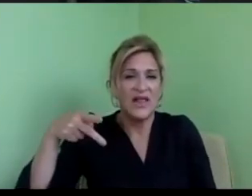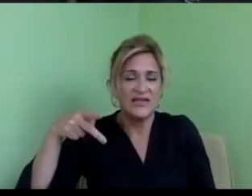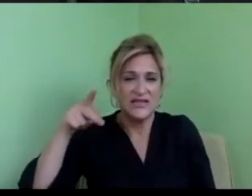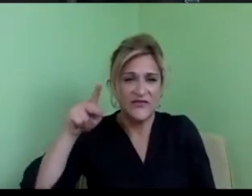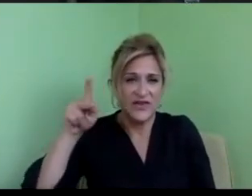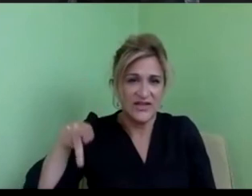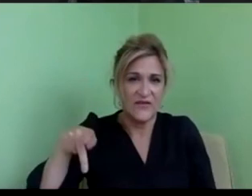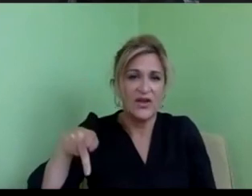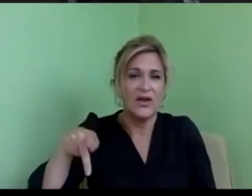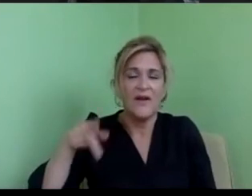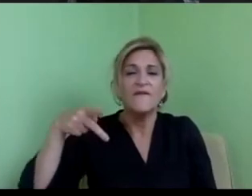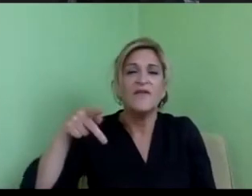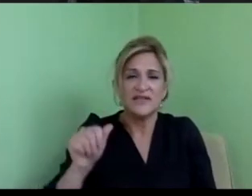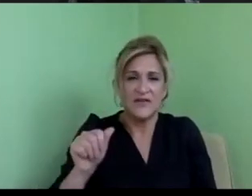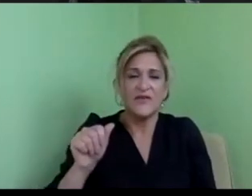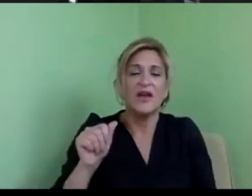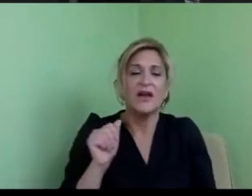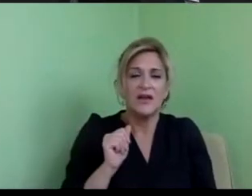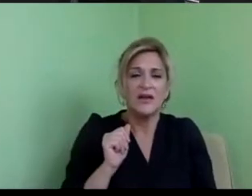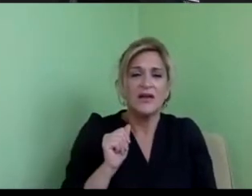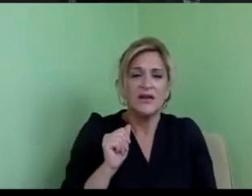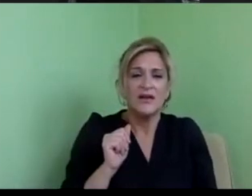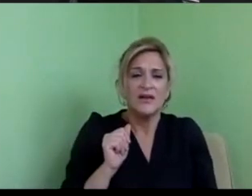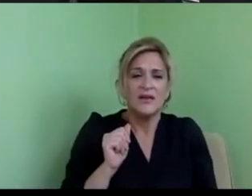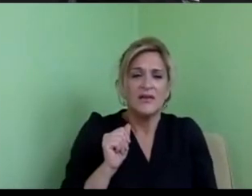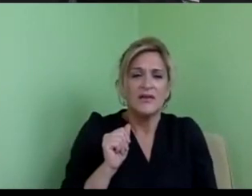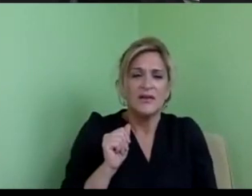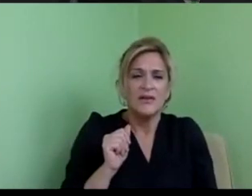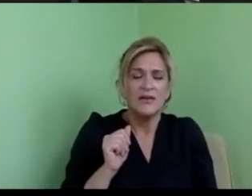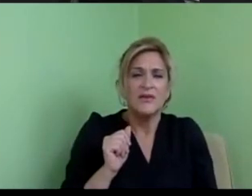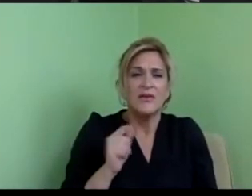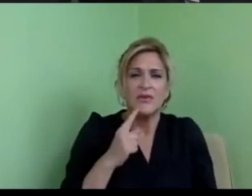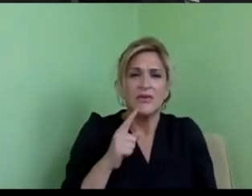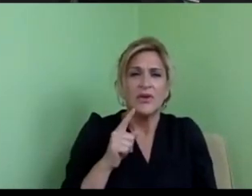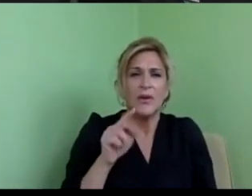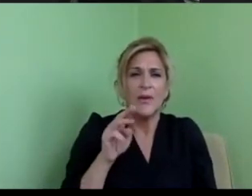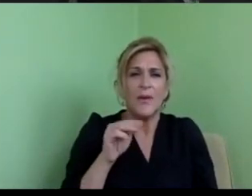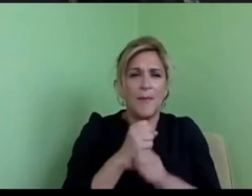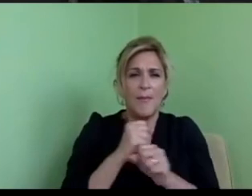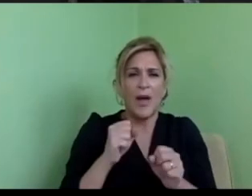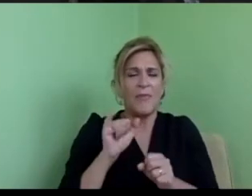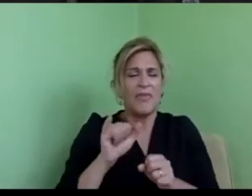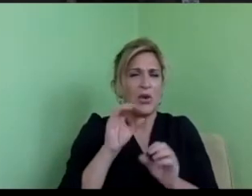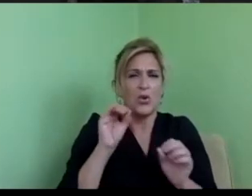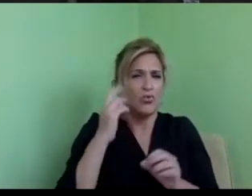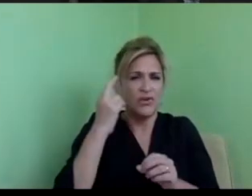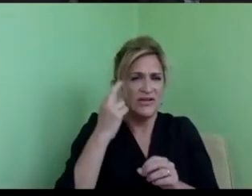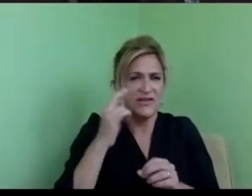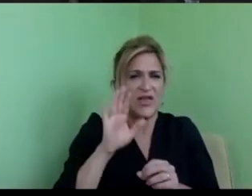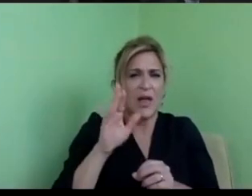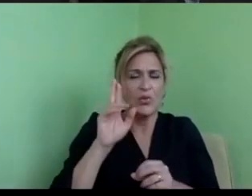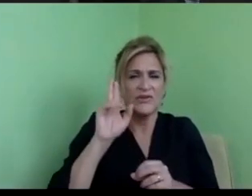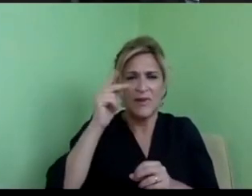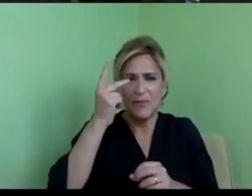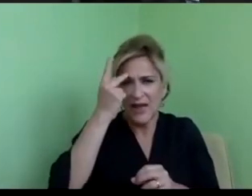talking about move yeah yeah the move bombing for no other reason than their politics right and their resistance